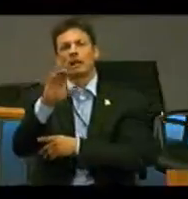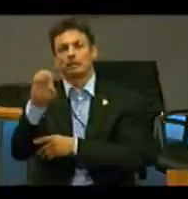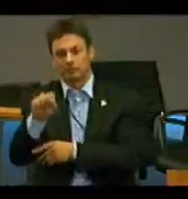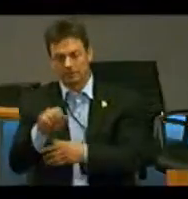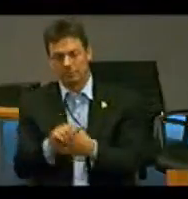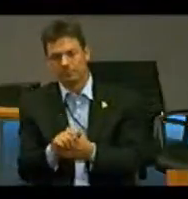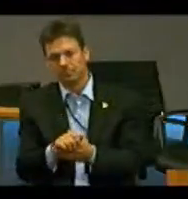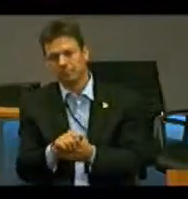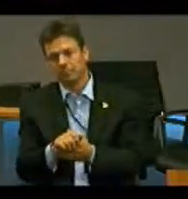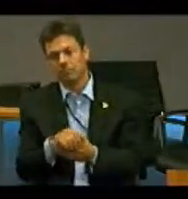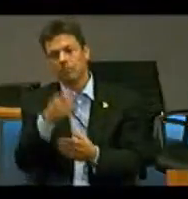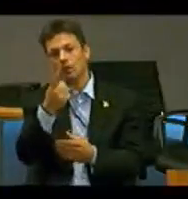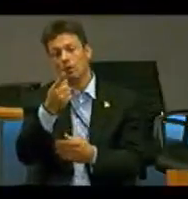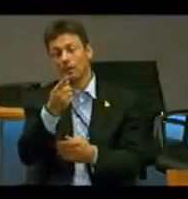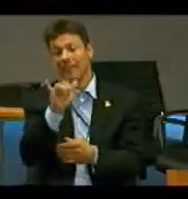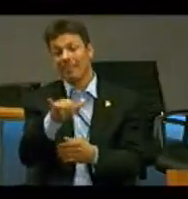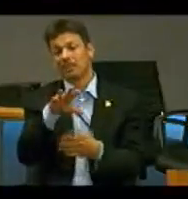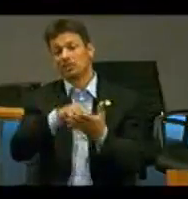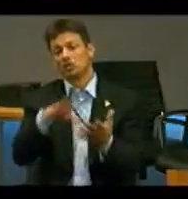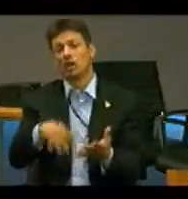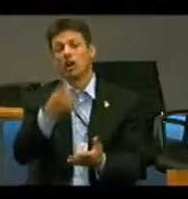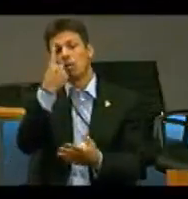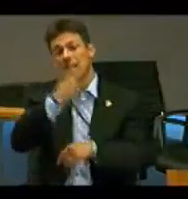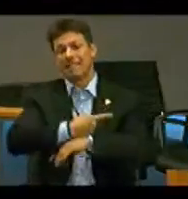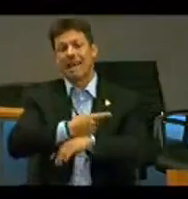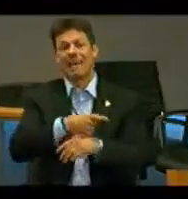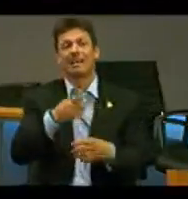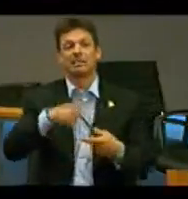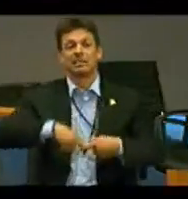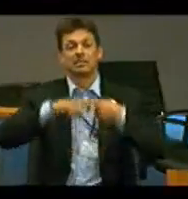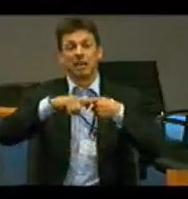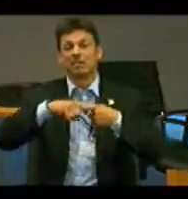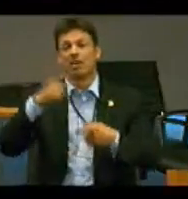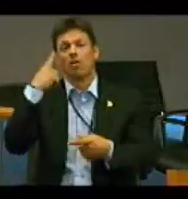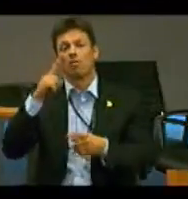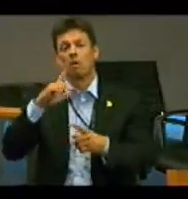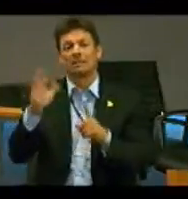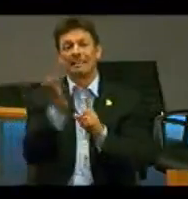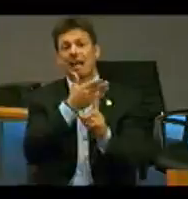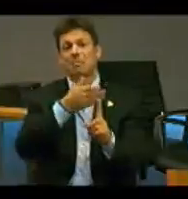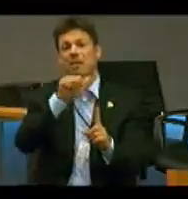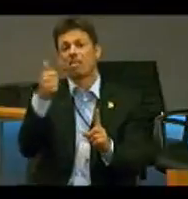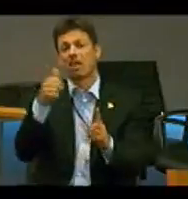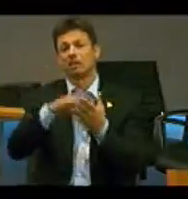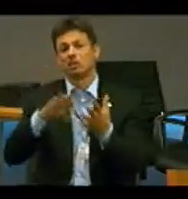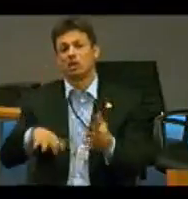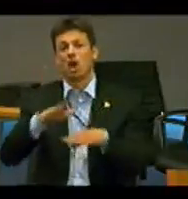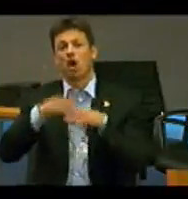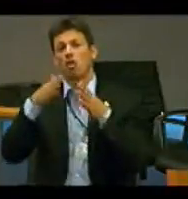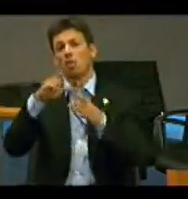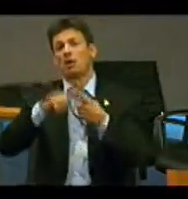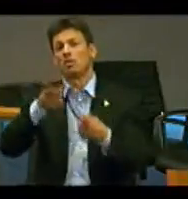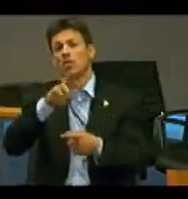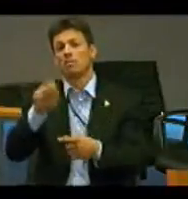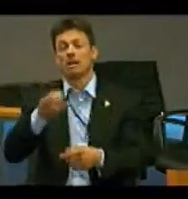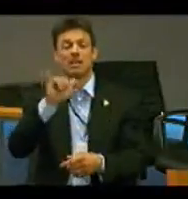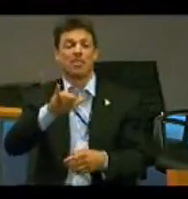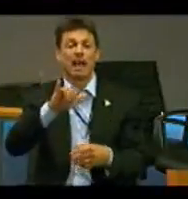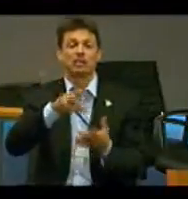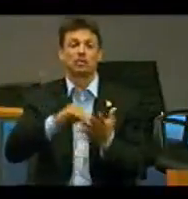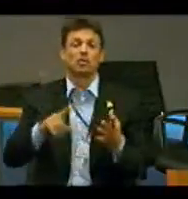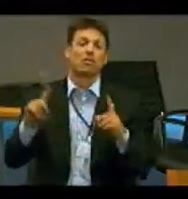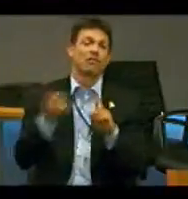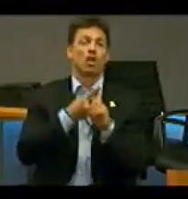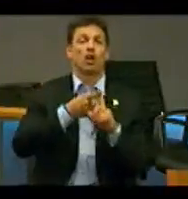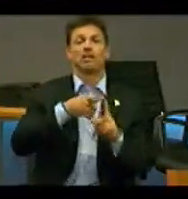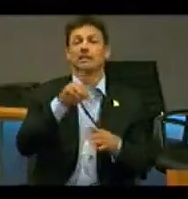student received a one-day out-of-school suspension for slapping another student on the way to the bus, in what was that student's first disciplinary referral